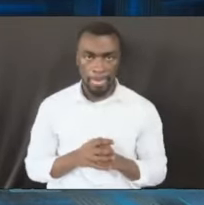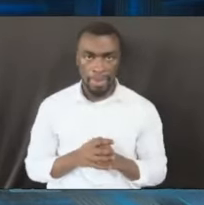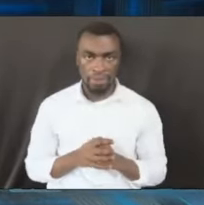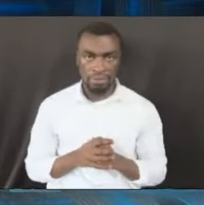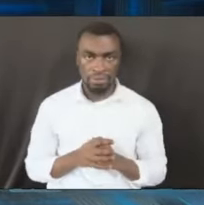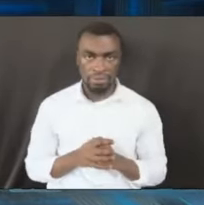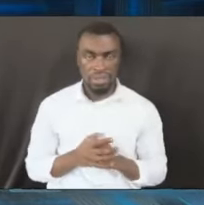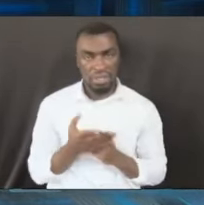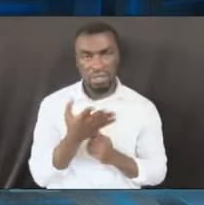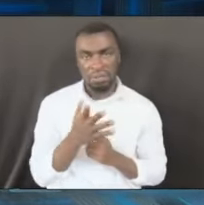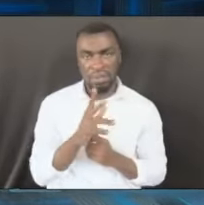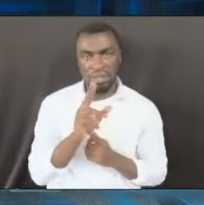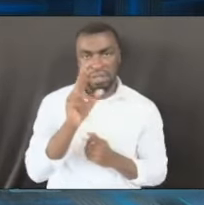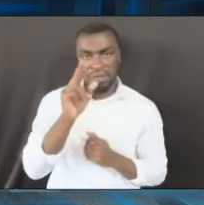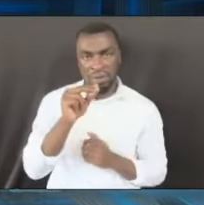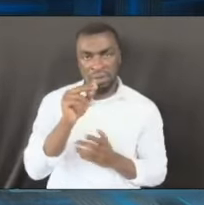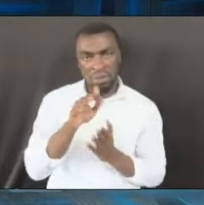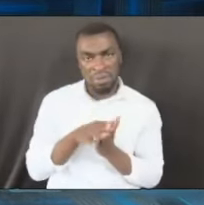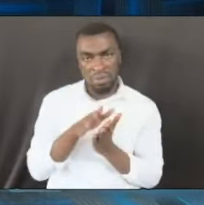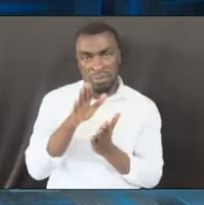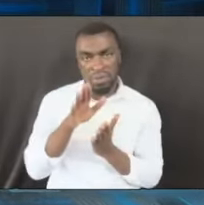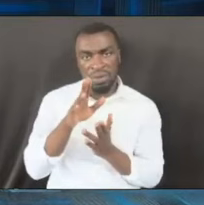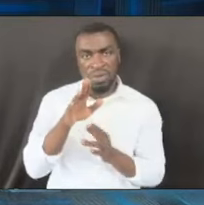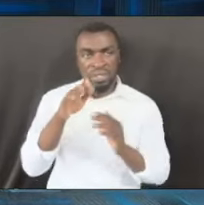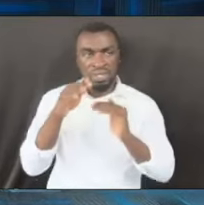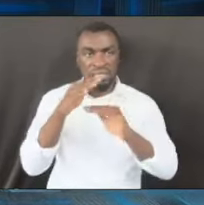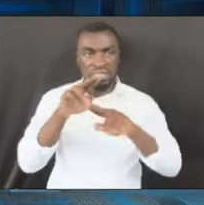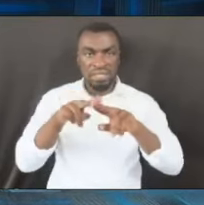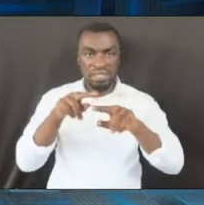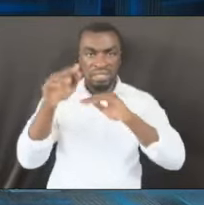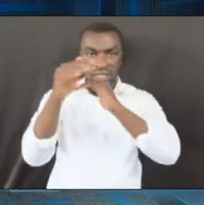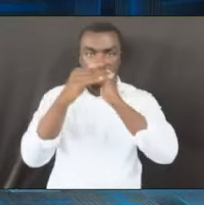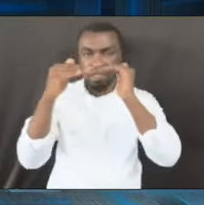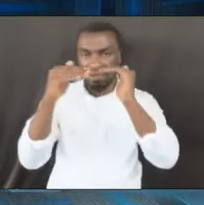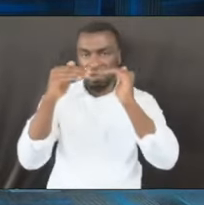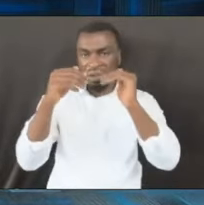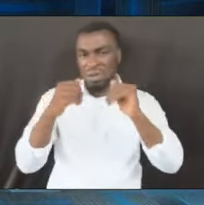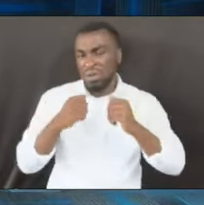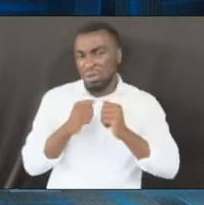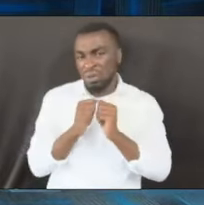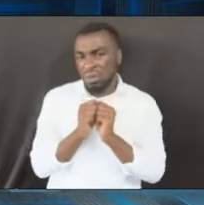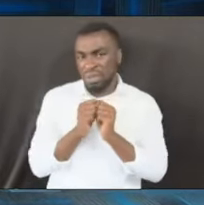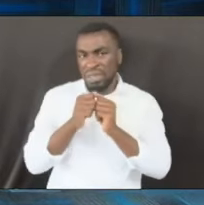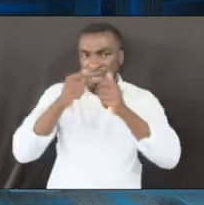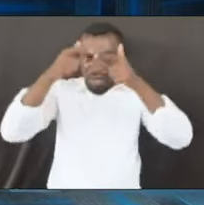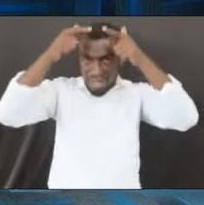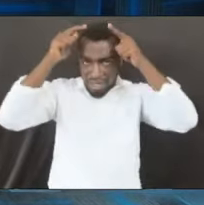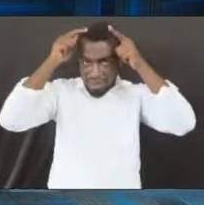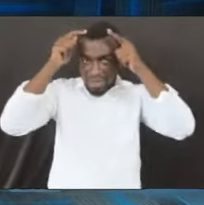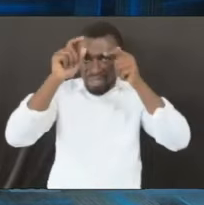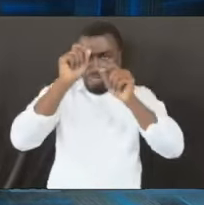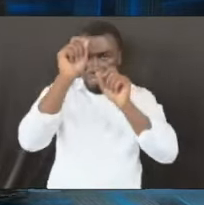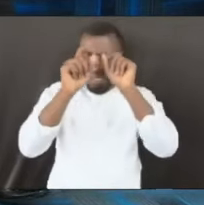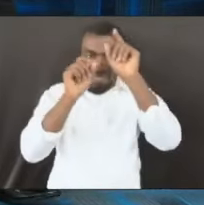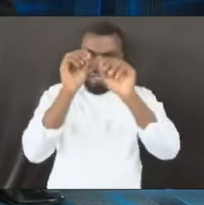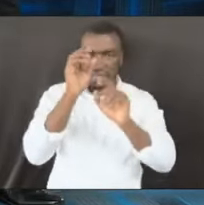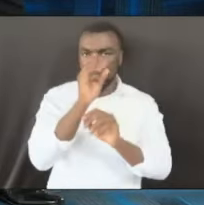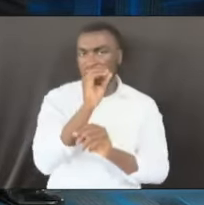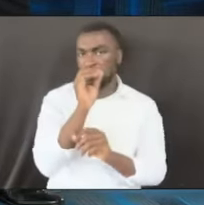There will be no one saved in heaven with a starless crown. You have a